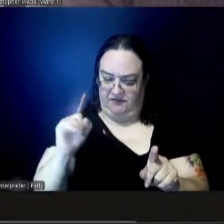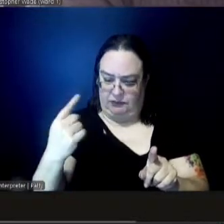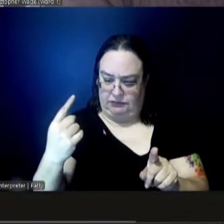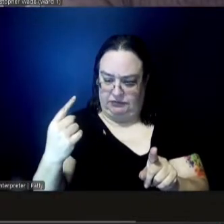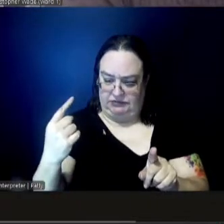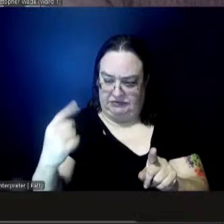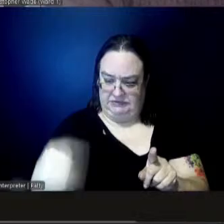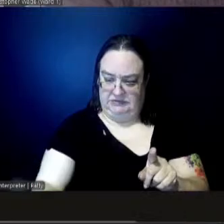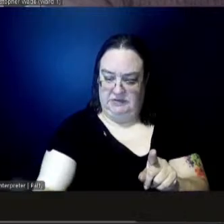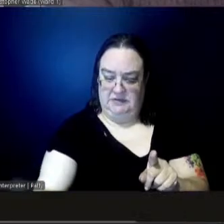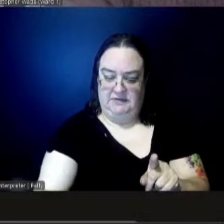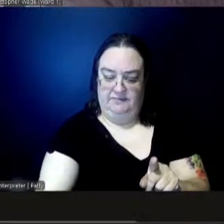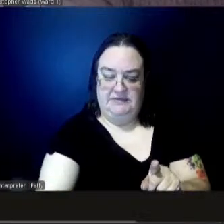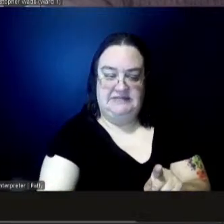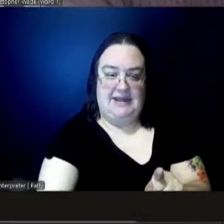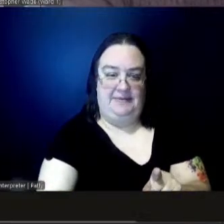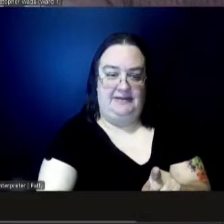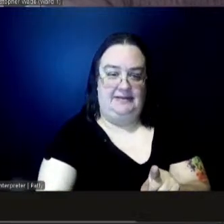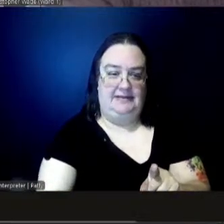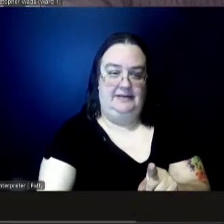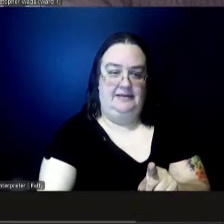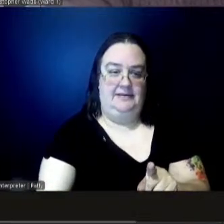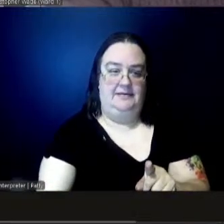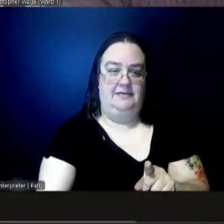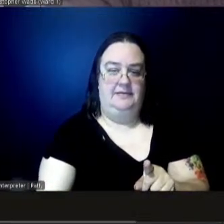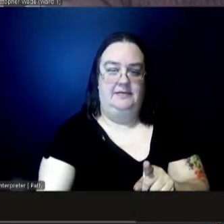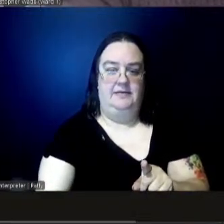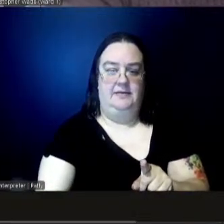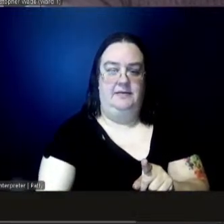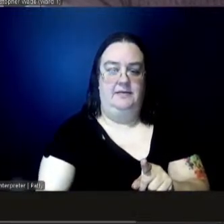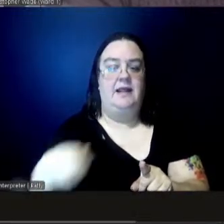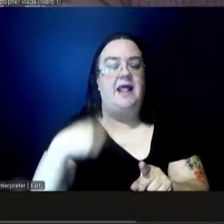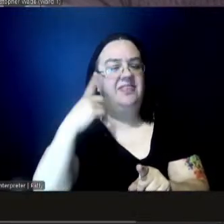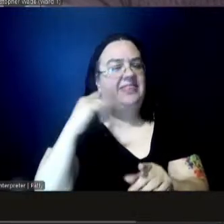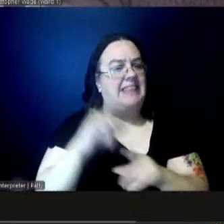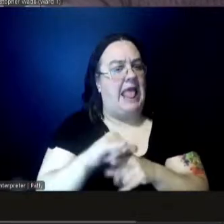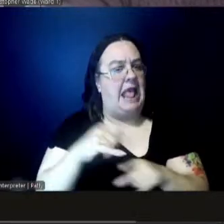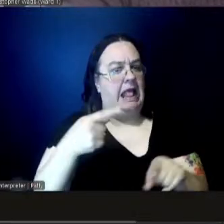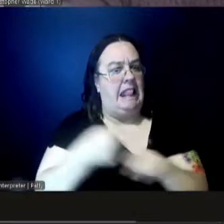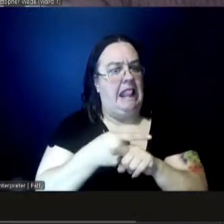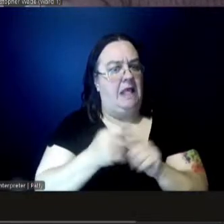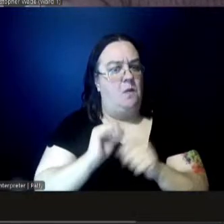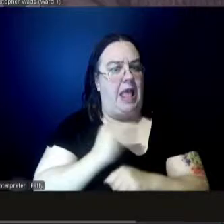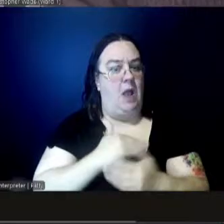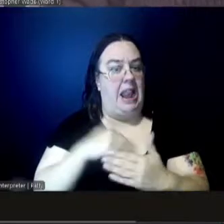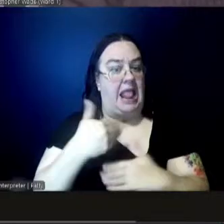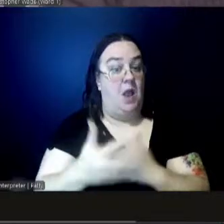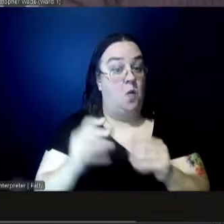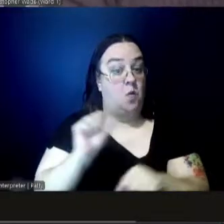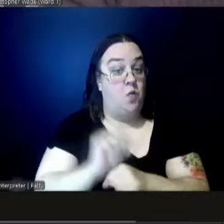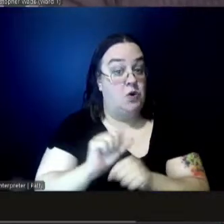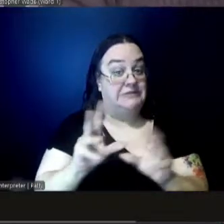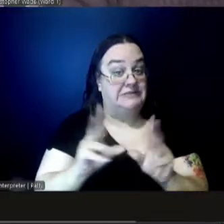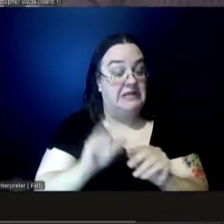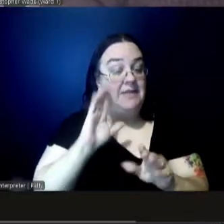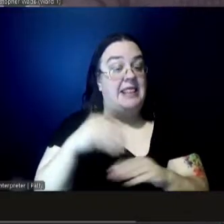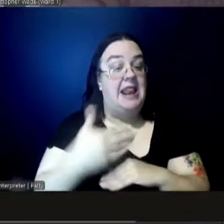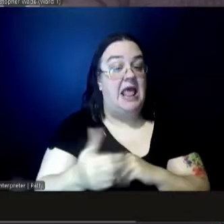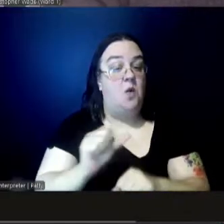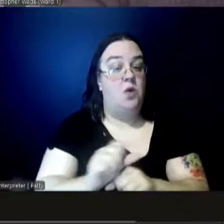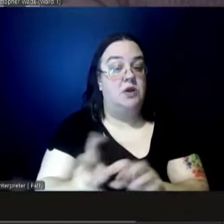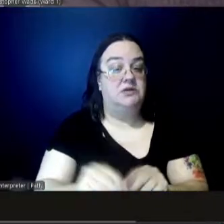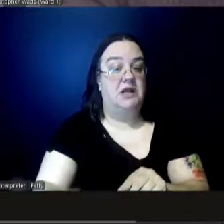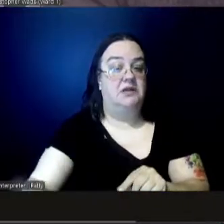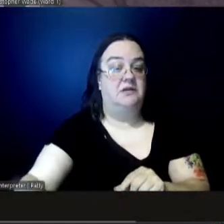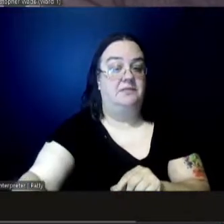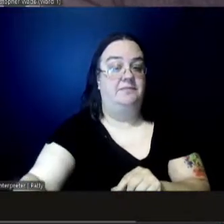What is it? Actually, I think it conflicts with our next work session because our next work session is off. It's the